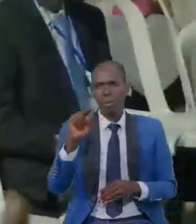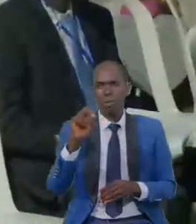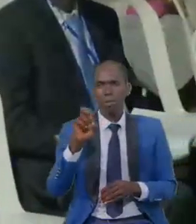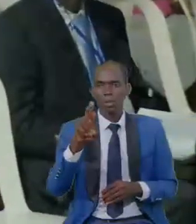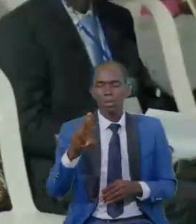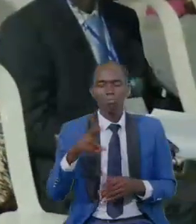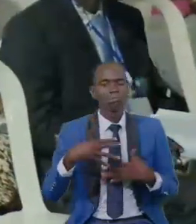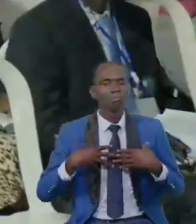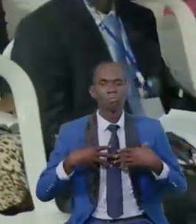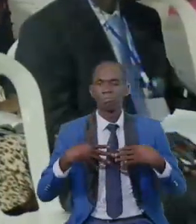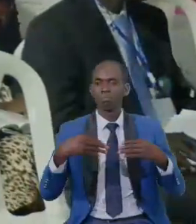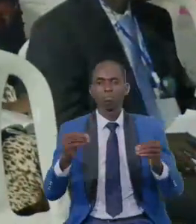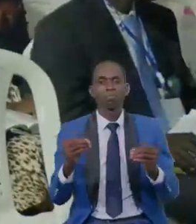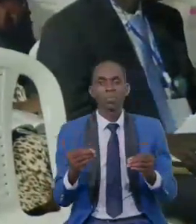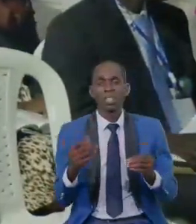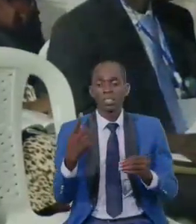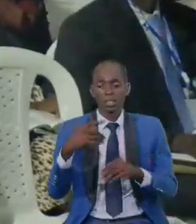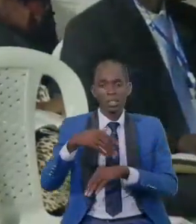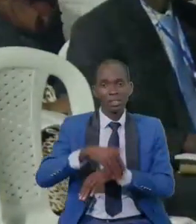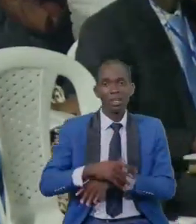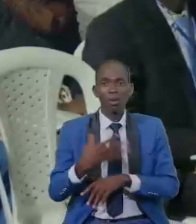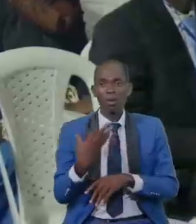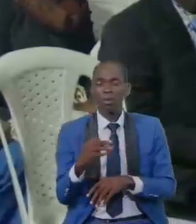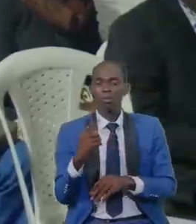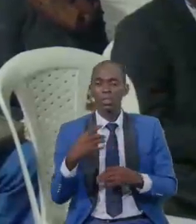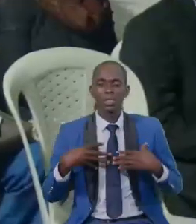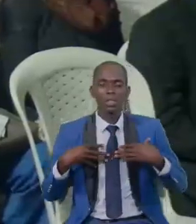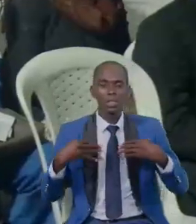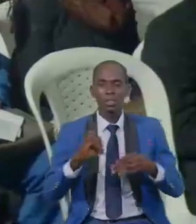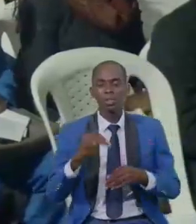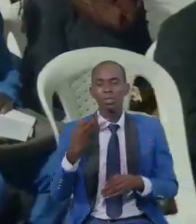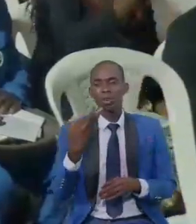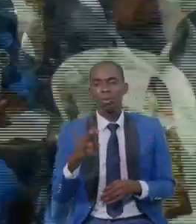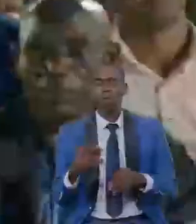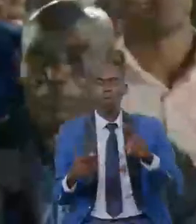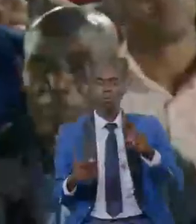The night of the healing of ulcer.